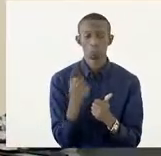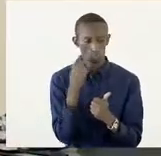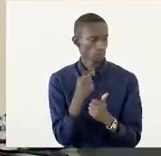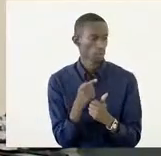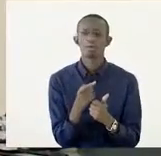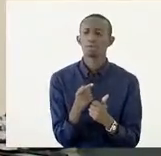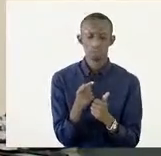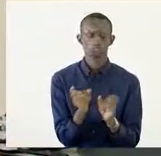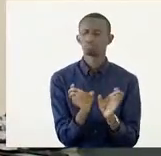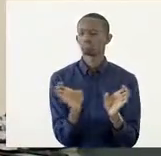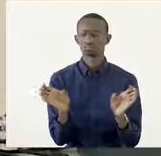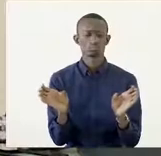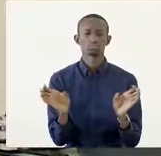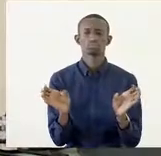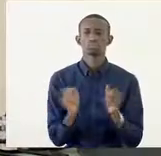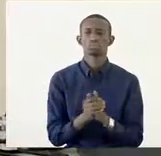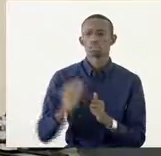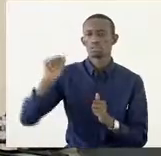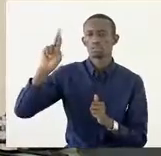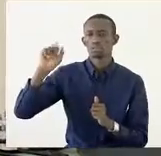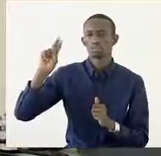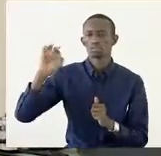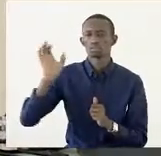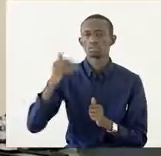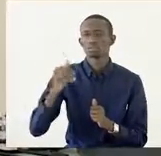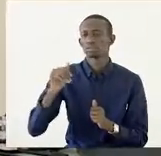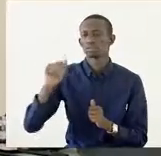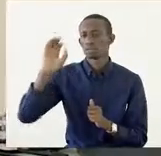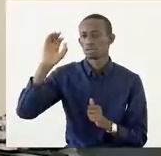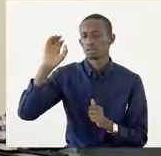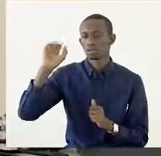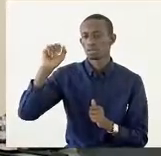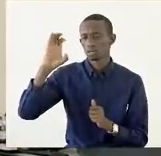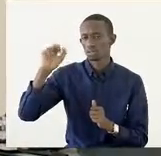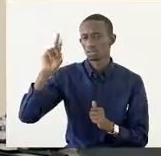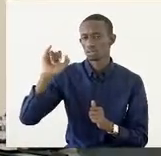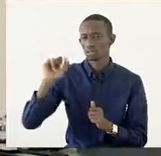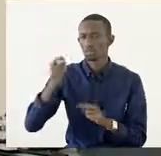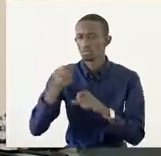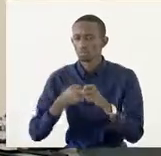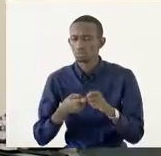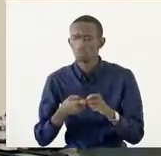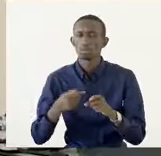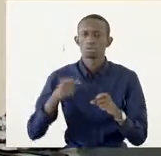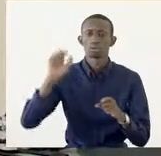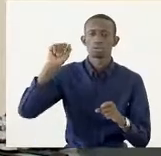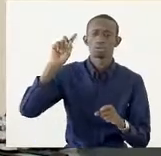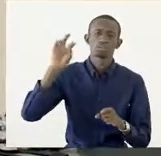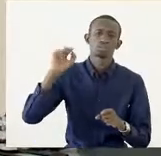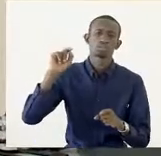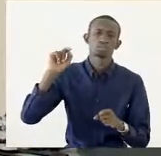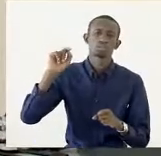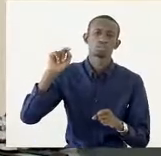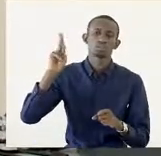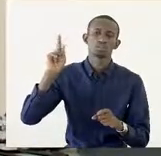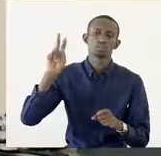aromatic aldehydes from aromatic ketones. So some of the reactions that we